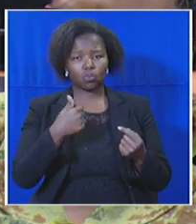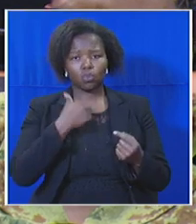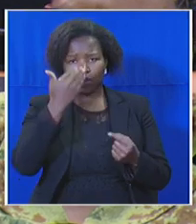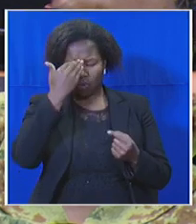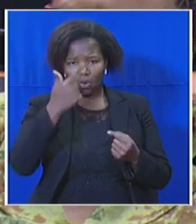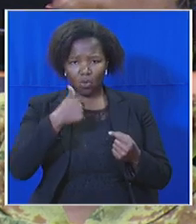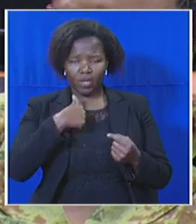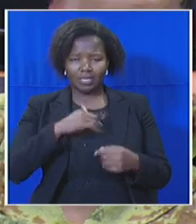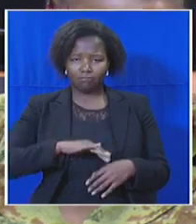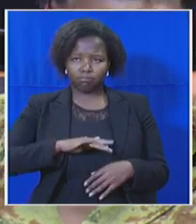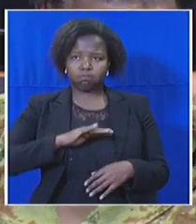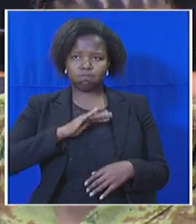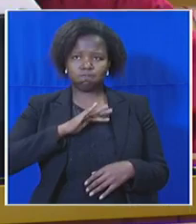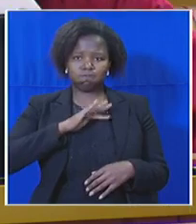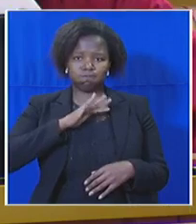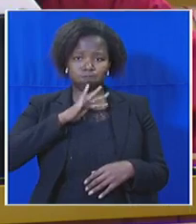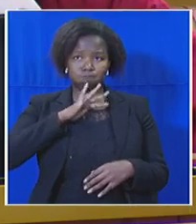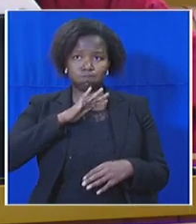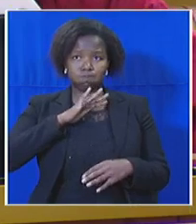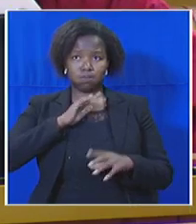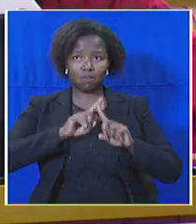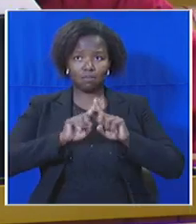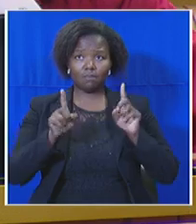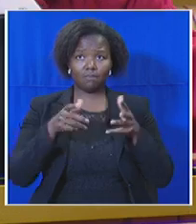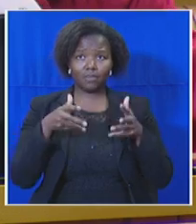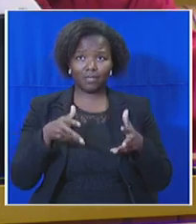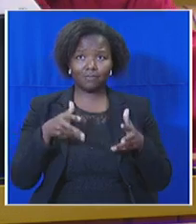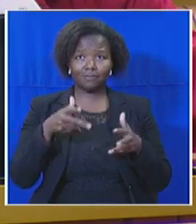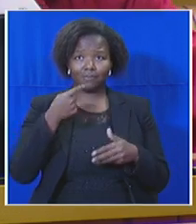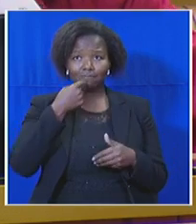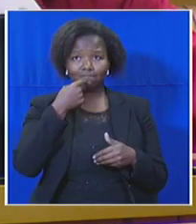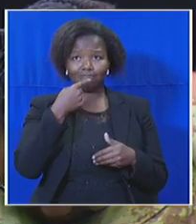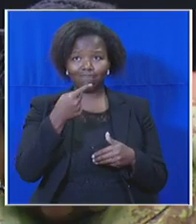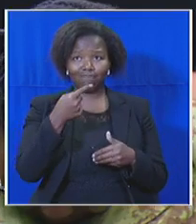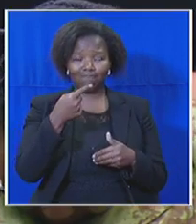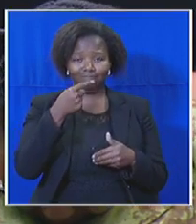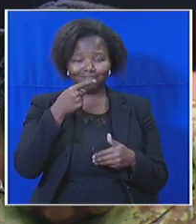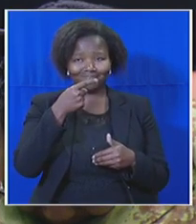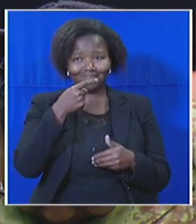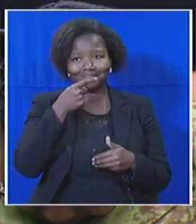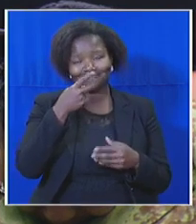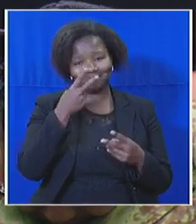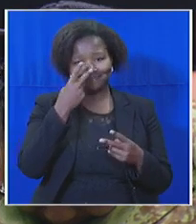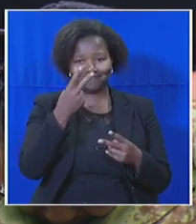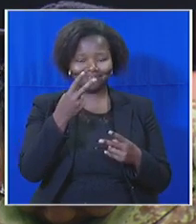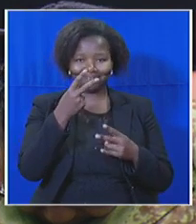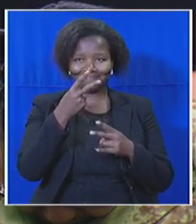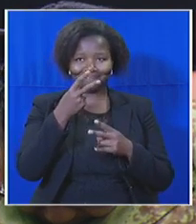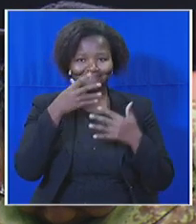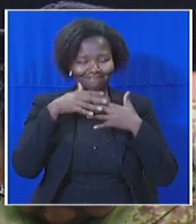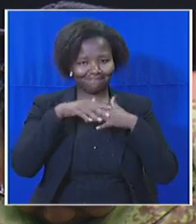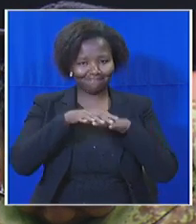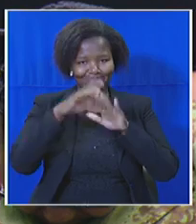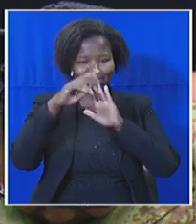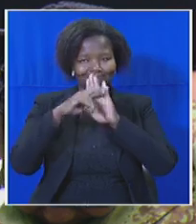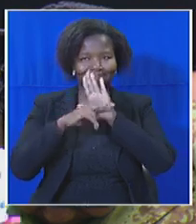collar, but nothing can excuse that, and we must have uniformity of application of the rules, and therefore we